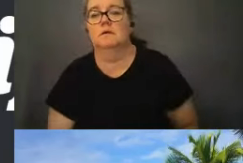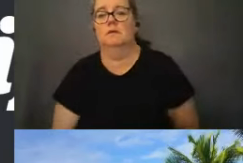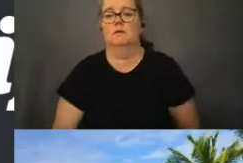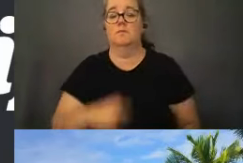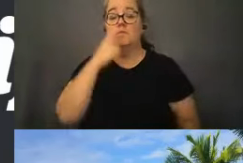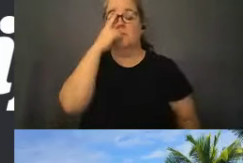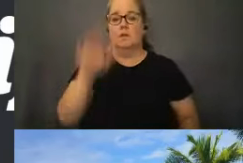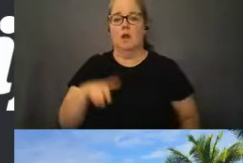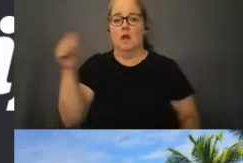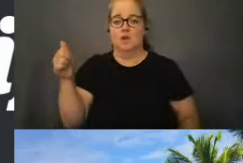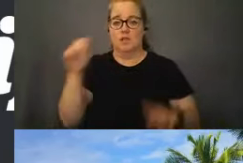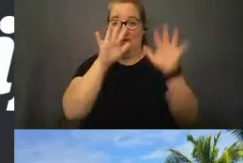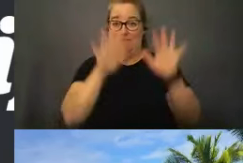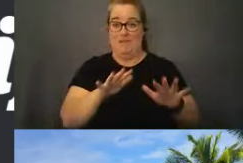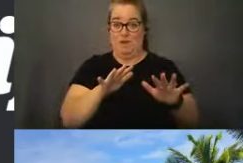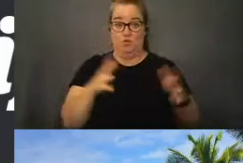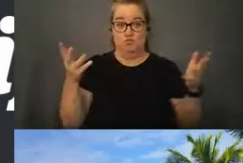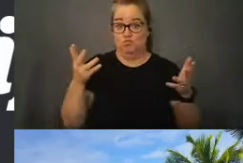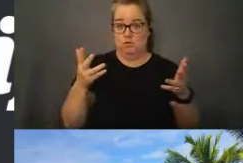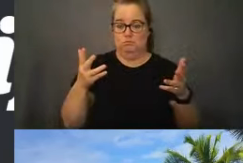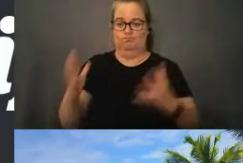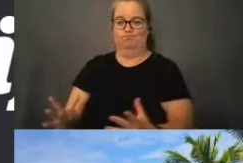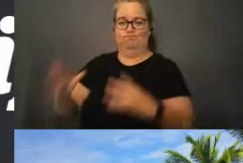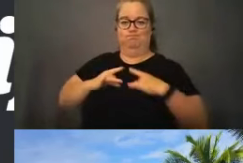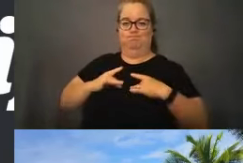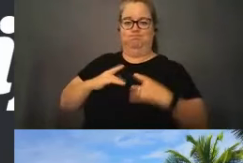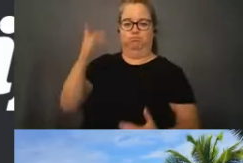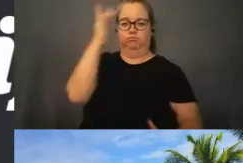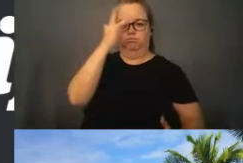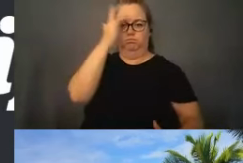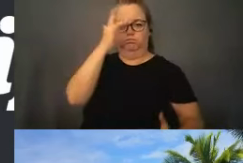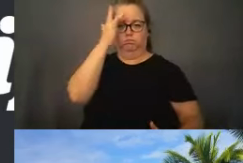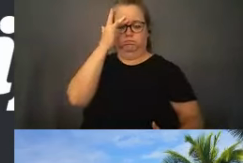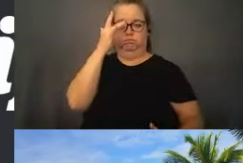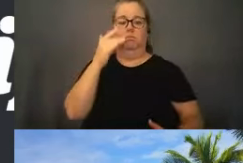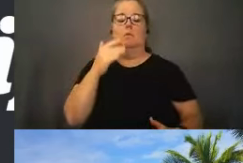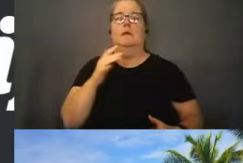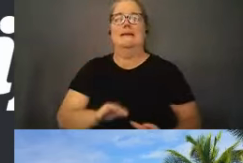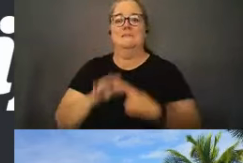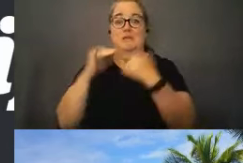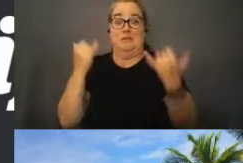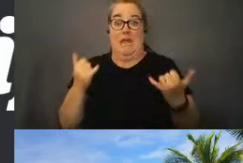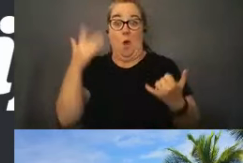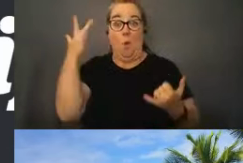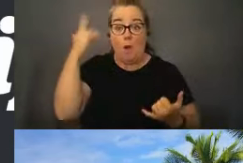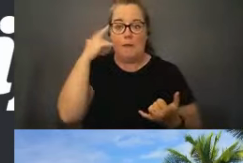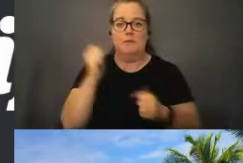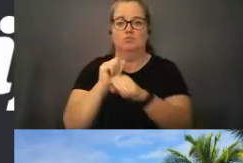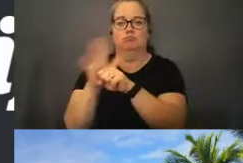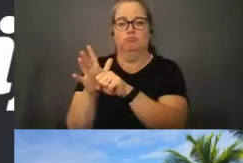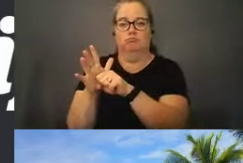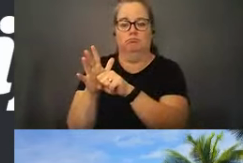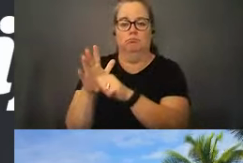Another fear people have is disease, of course, and especially now with COVID-19.